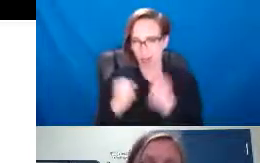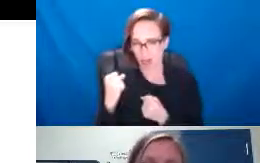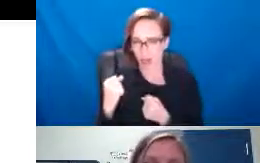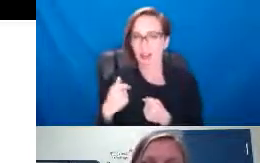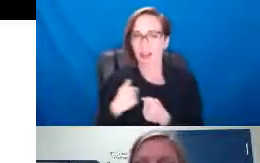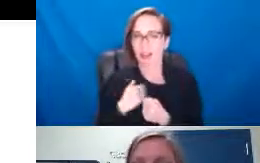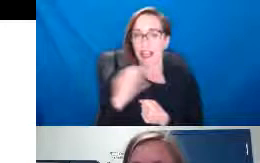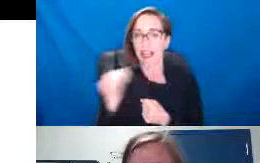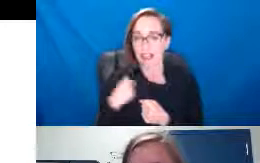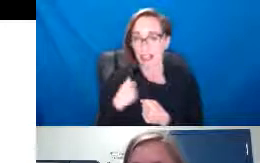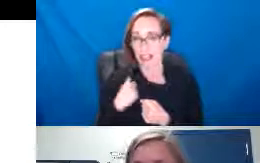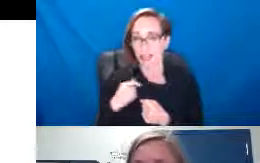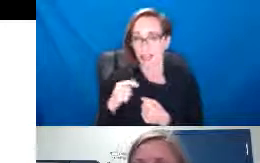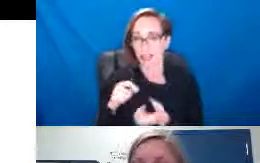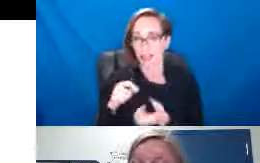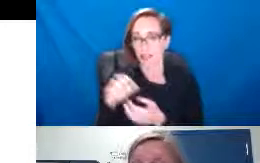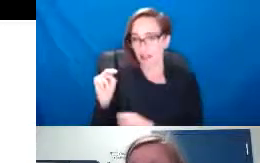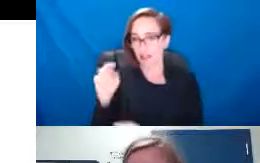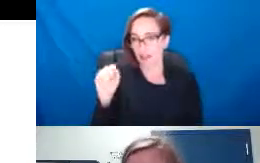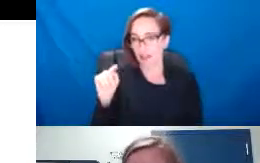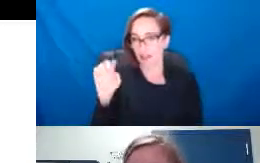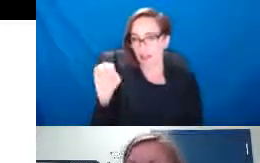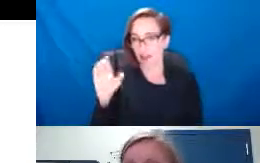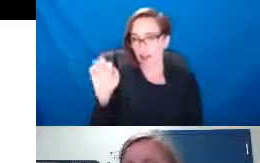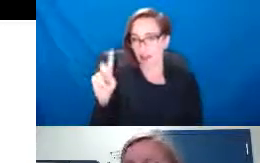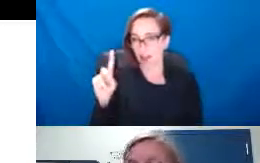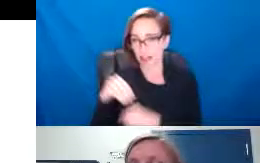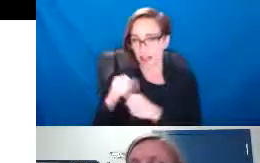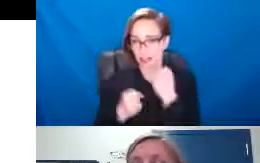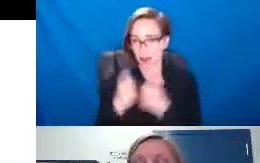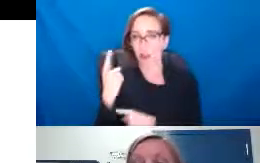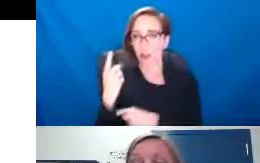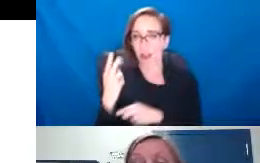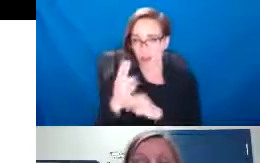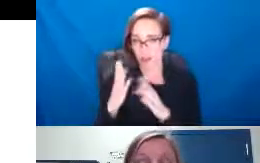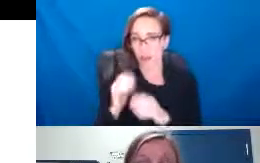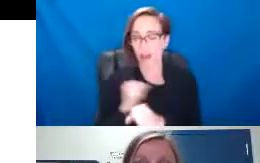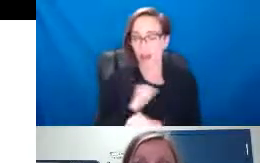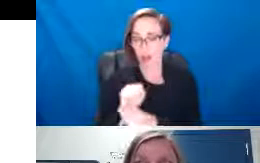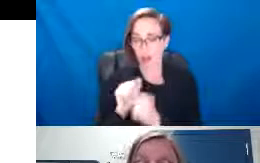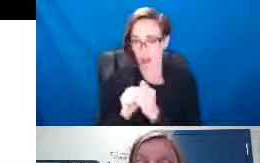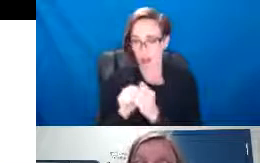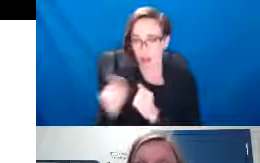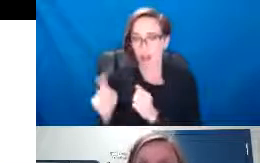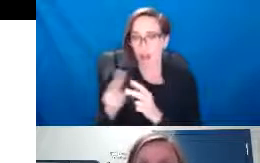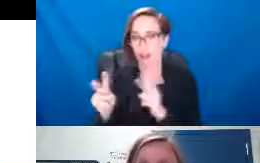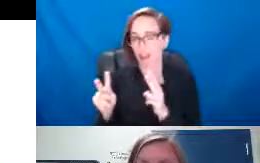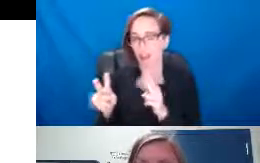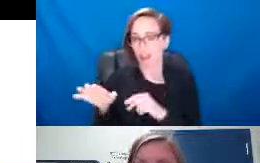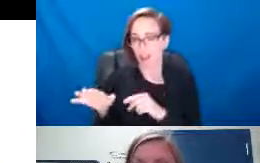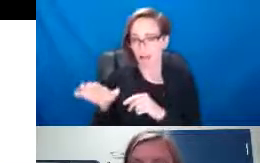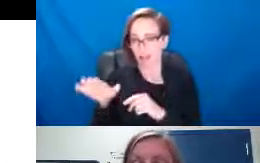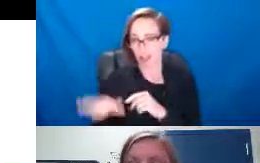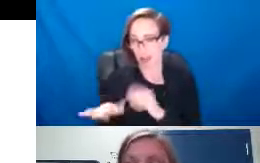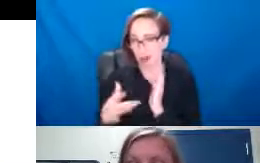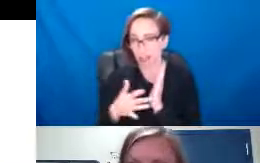cards in my car. And I do have a consumer that I work with who is very low tech, and we're